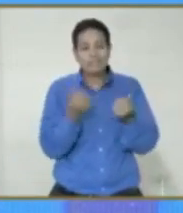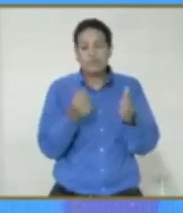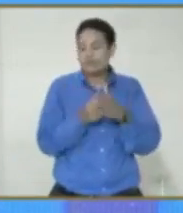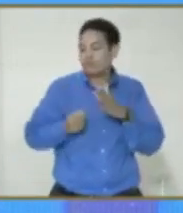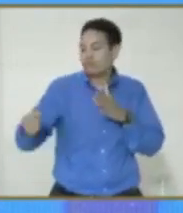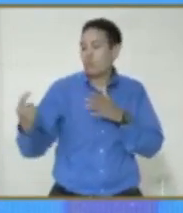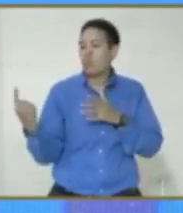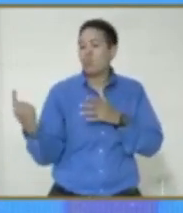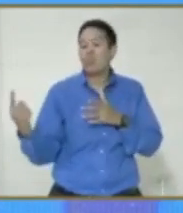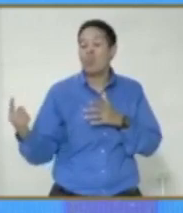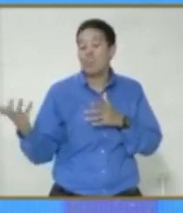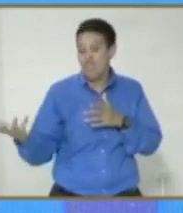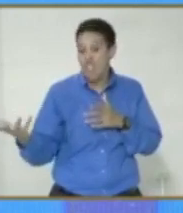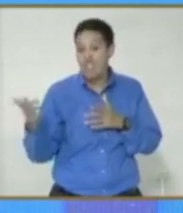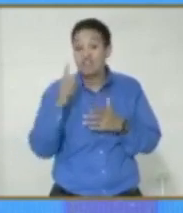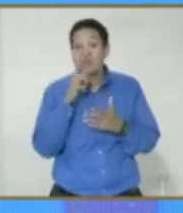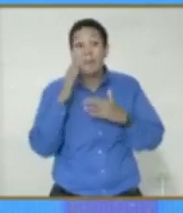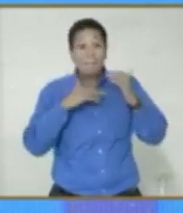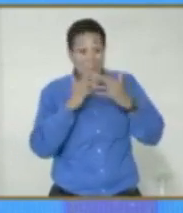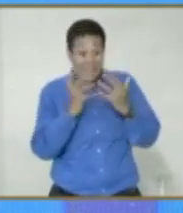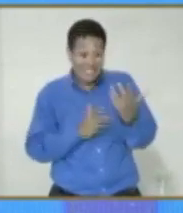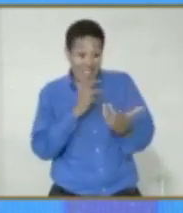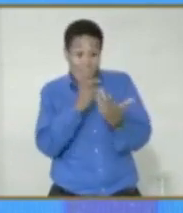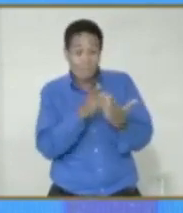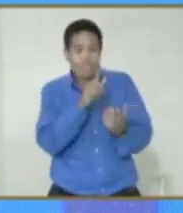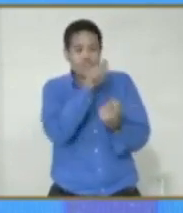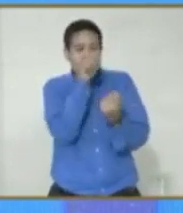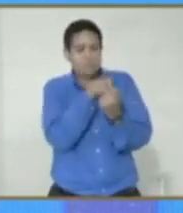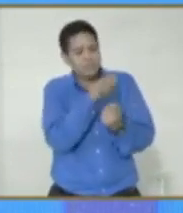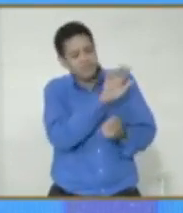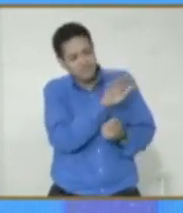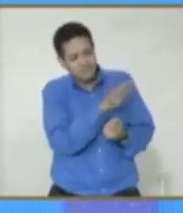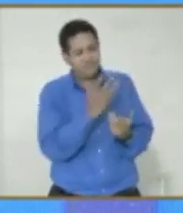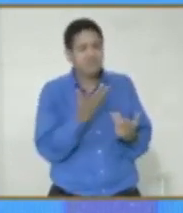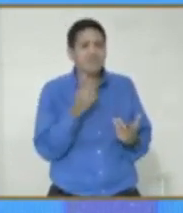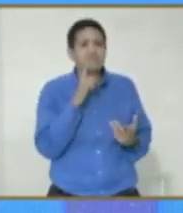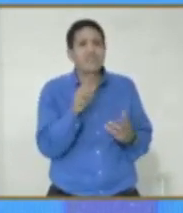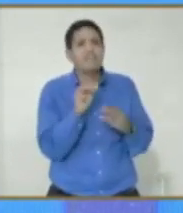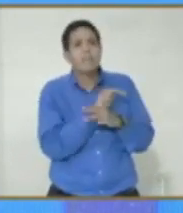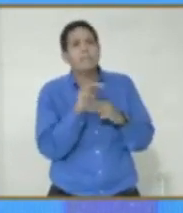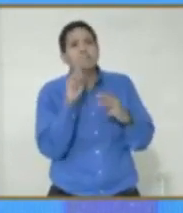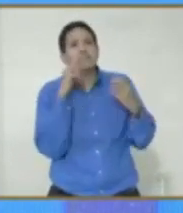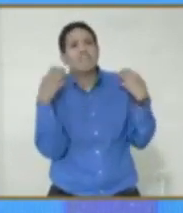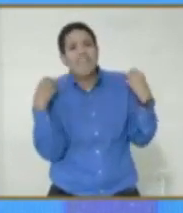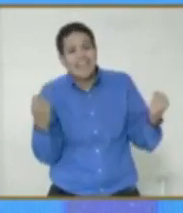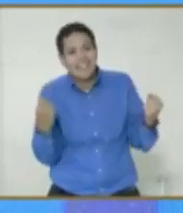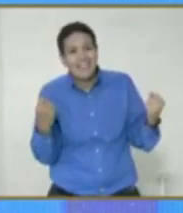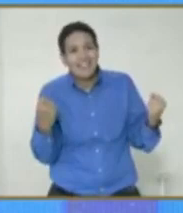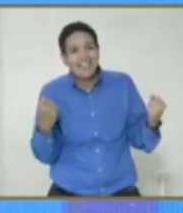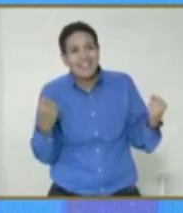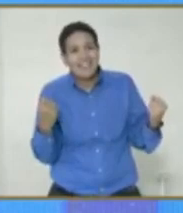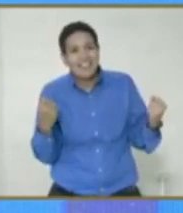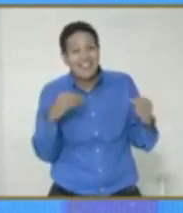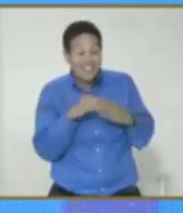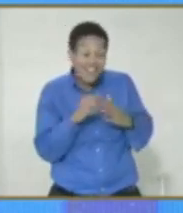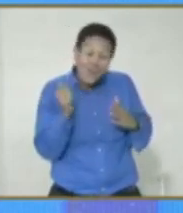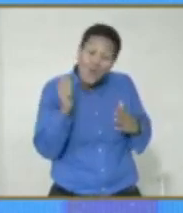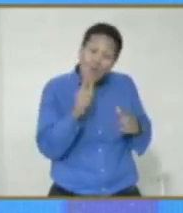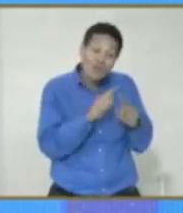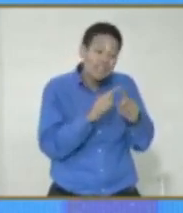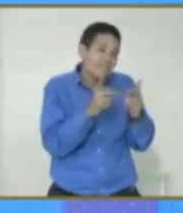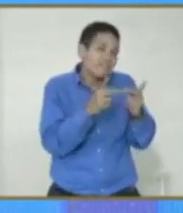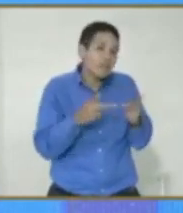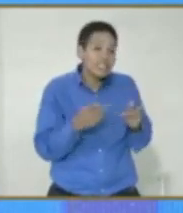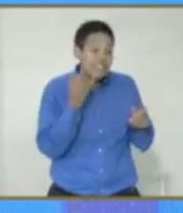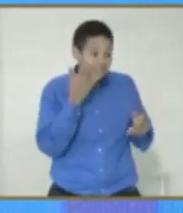has been built to the specification of the Ministry of Health in all the facilities